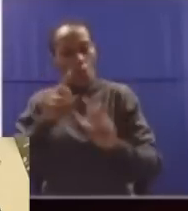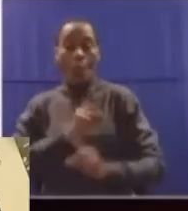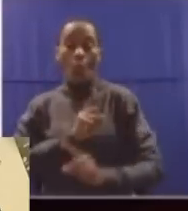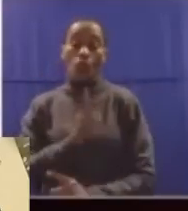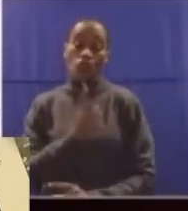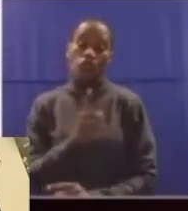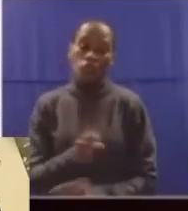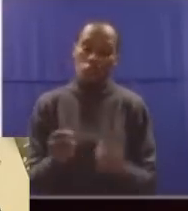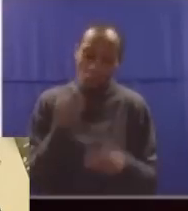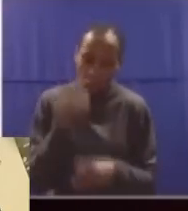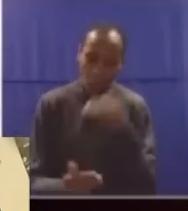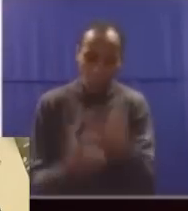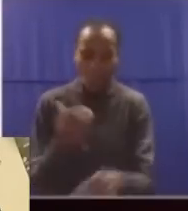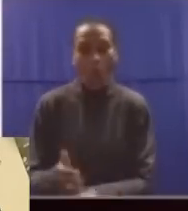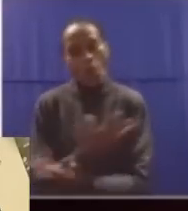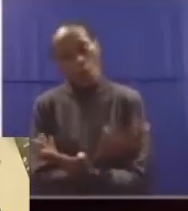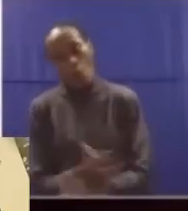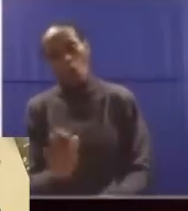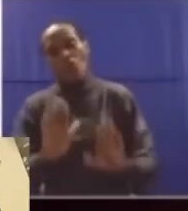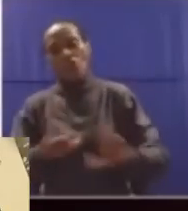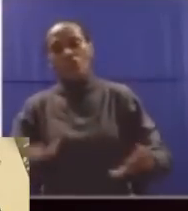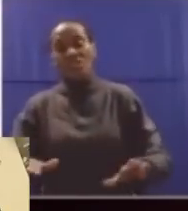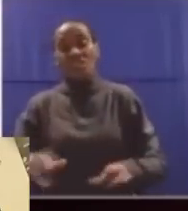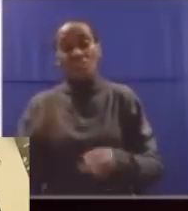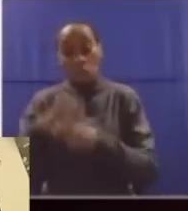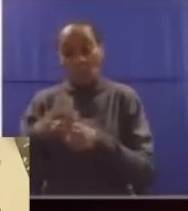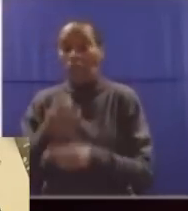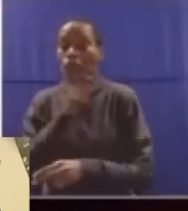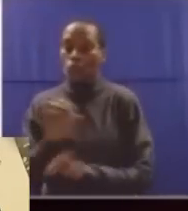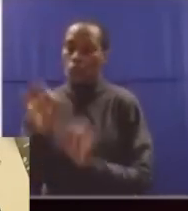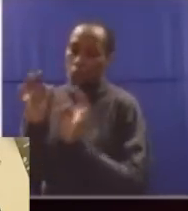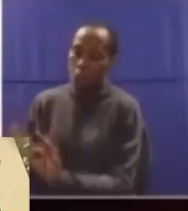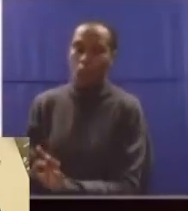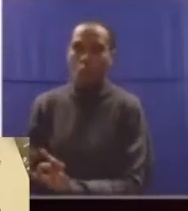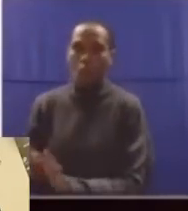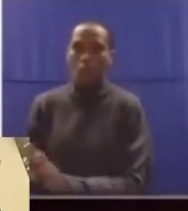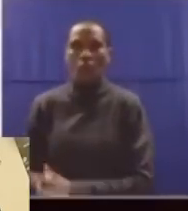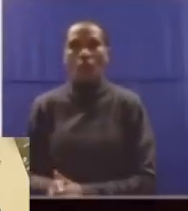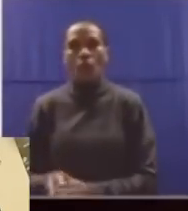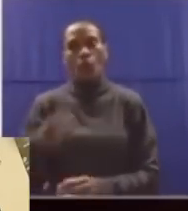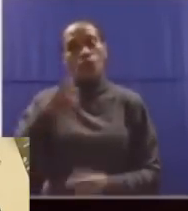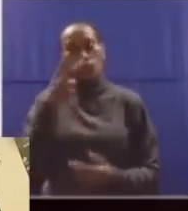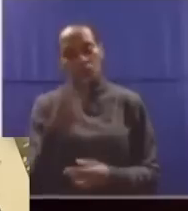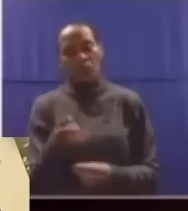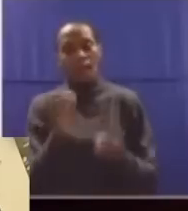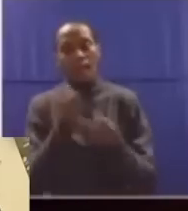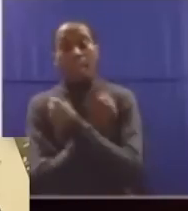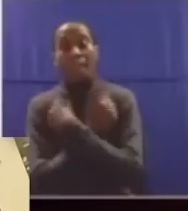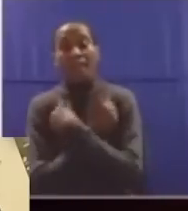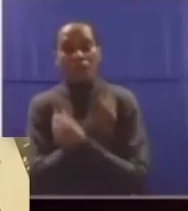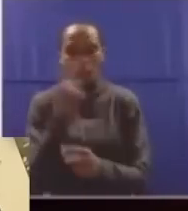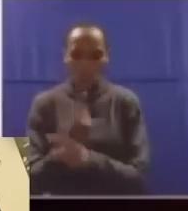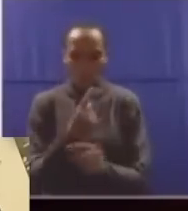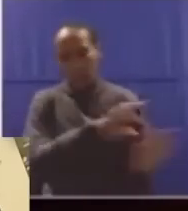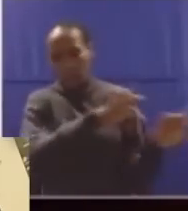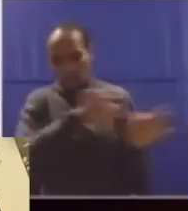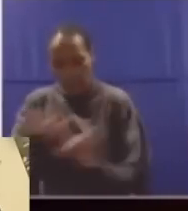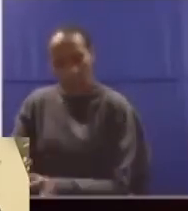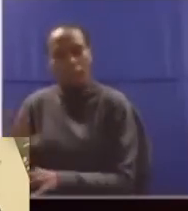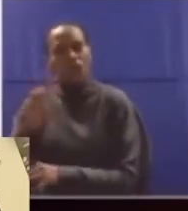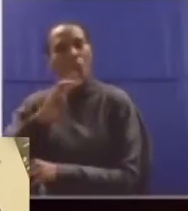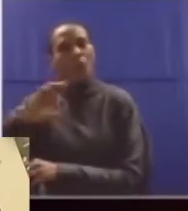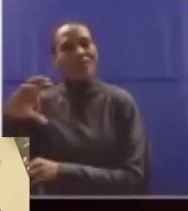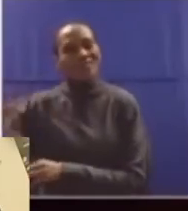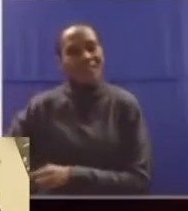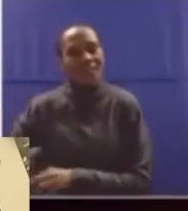monitored, and no child is at risk of dying in a pit toilet because we don't have them. That is why parents move here looking for better schooling. So,